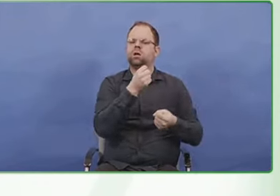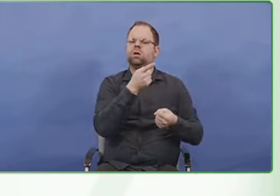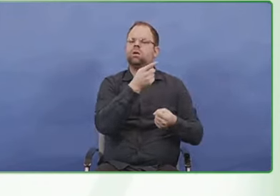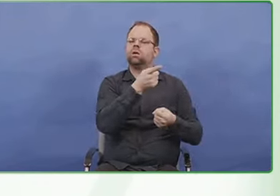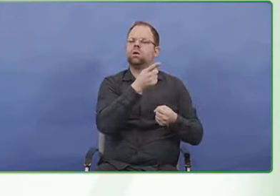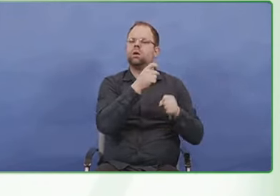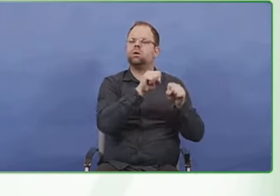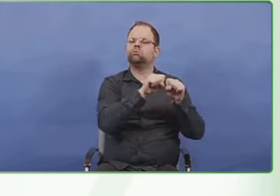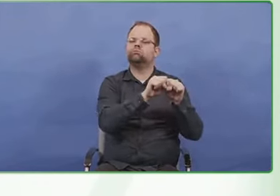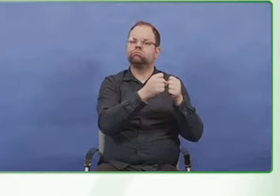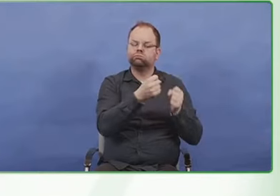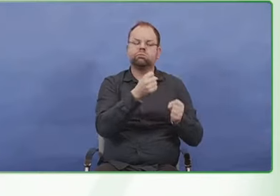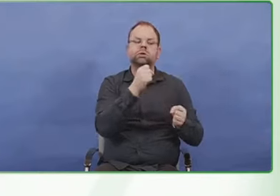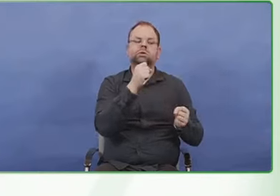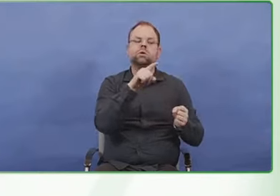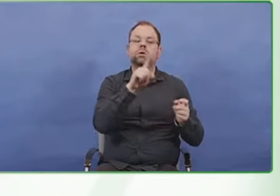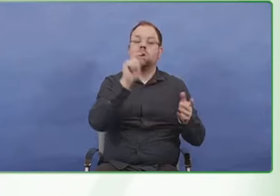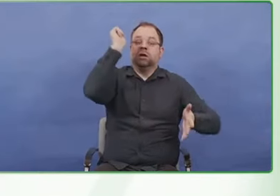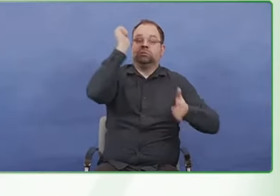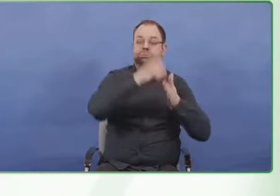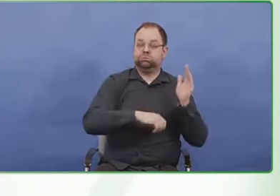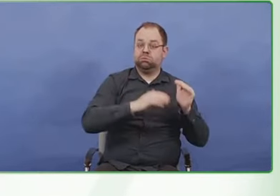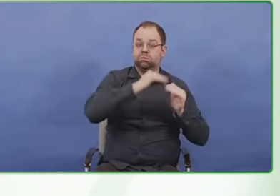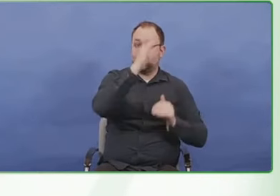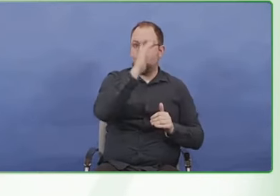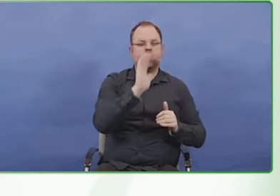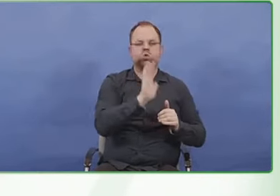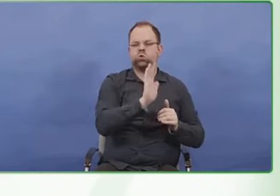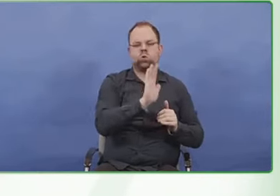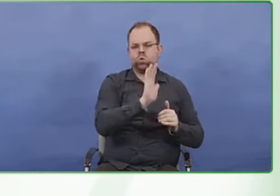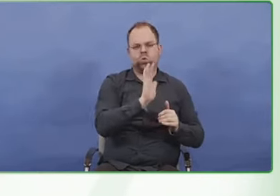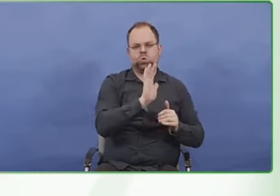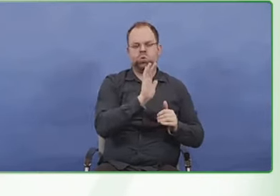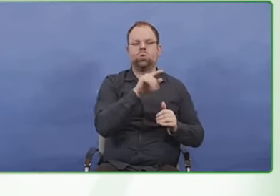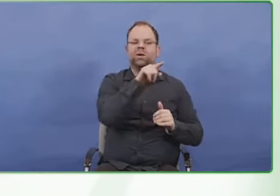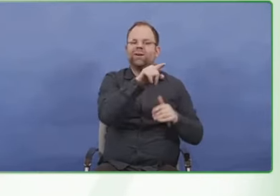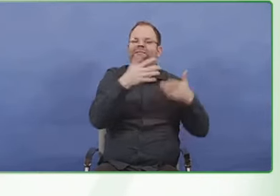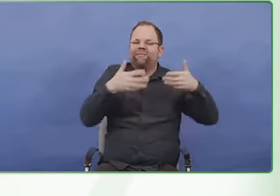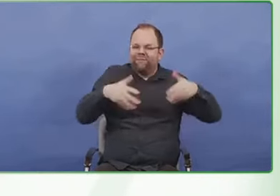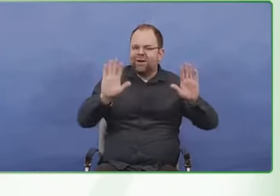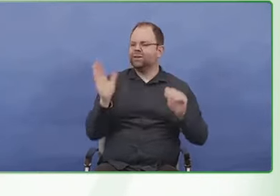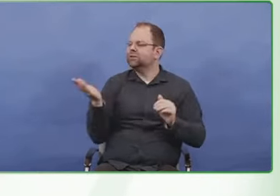order to comply and to do it right.